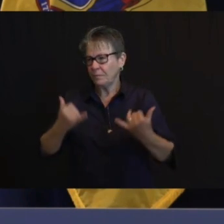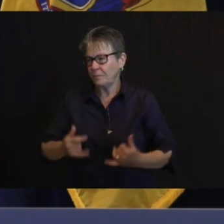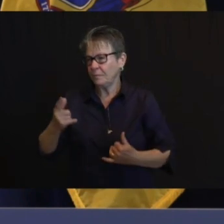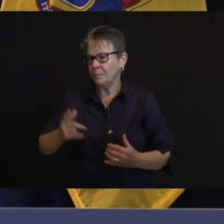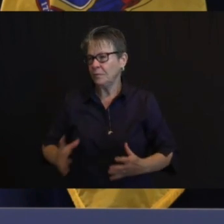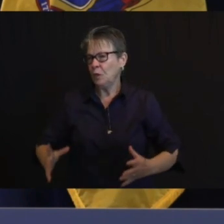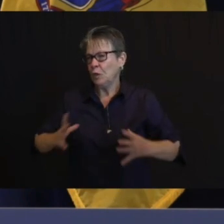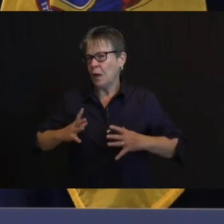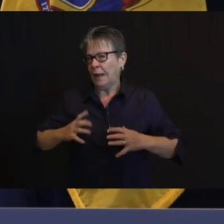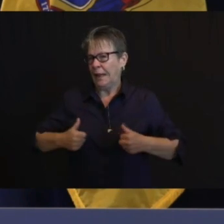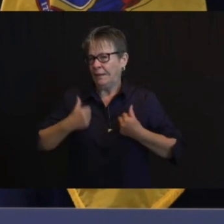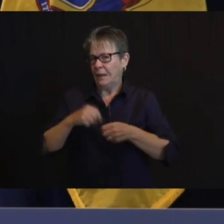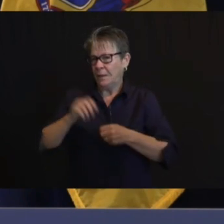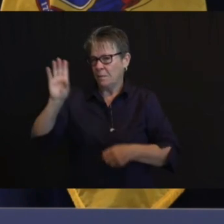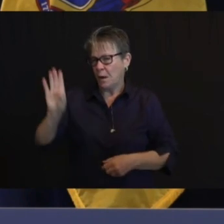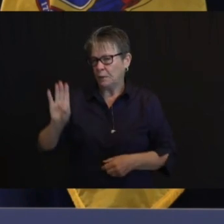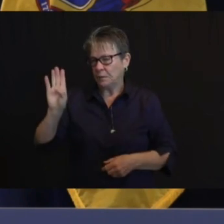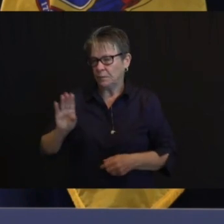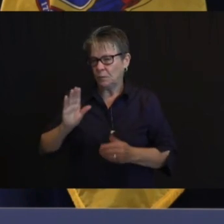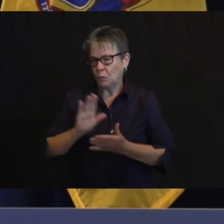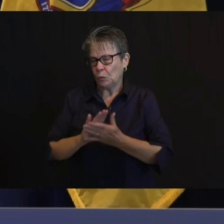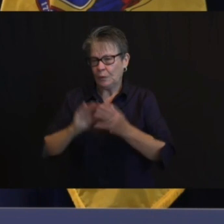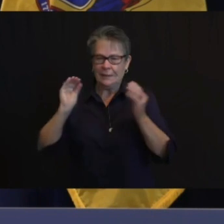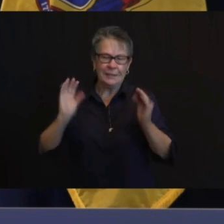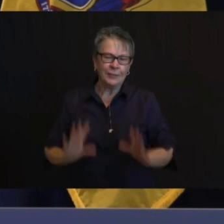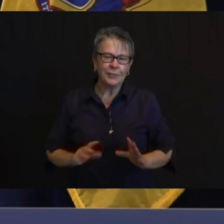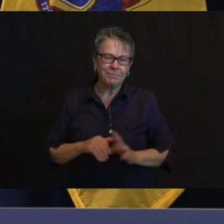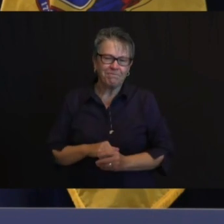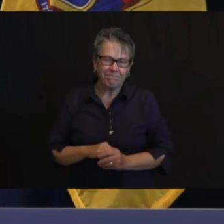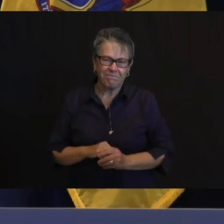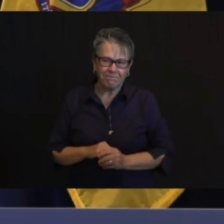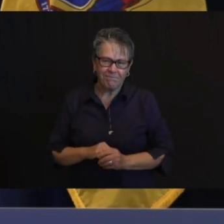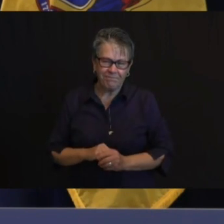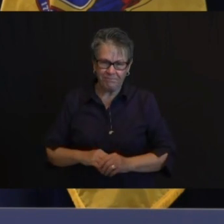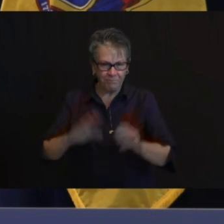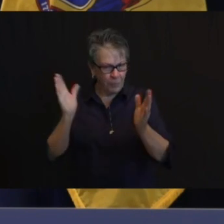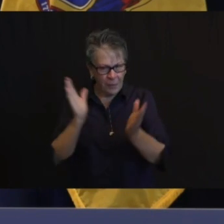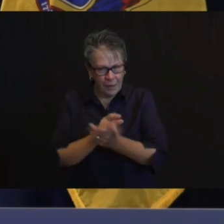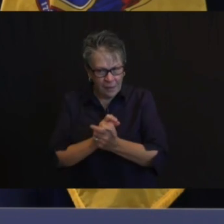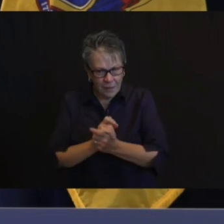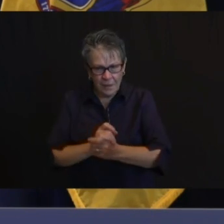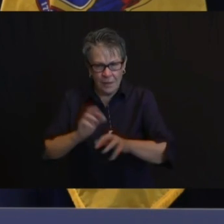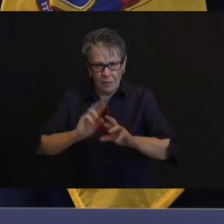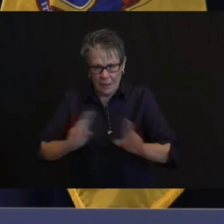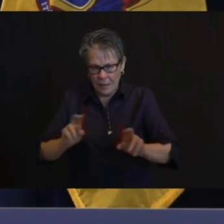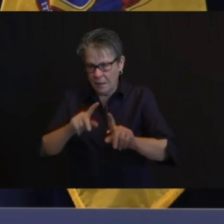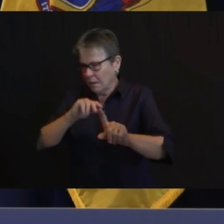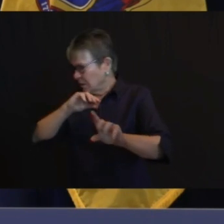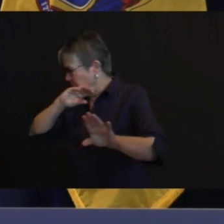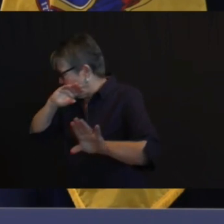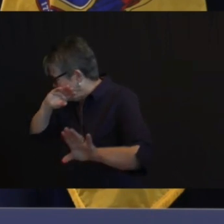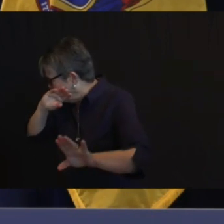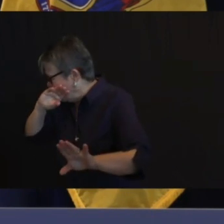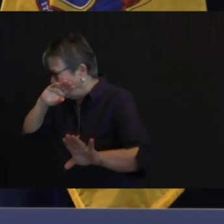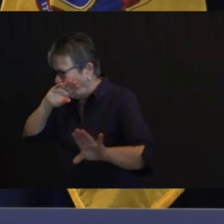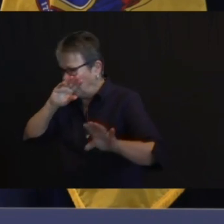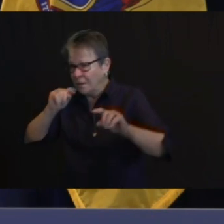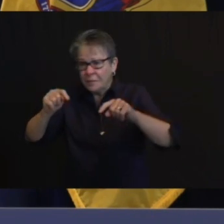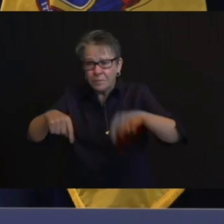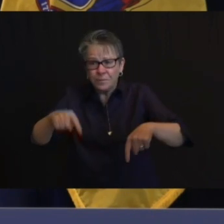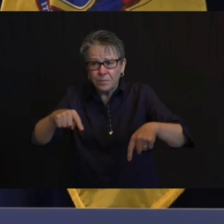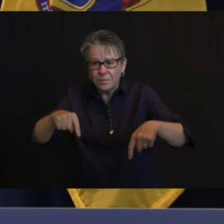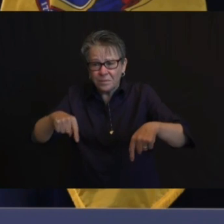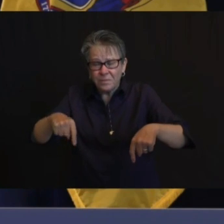Listen, I don't want to beat the drum here more than it needs to be beat. This is a big week, folks. This